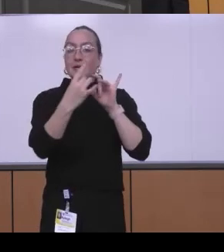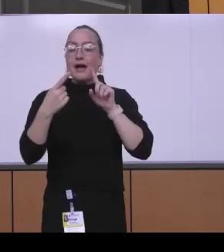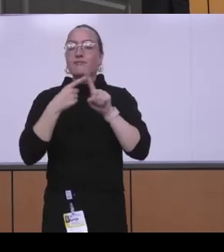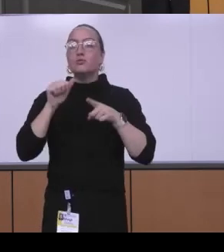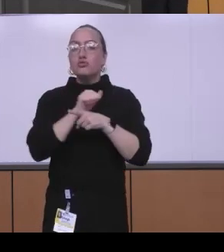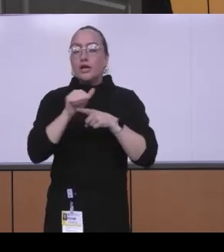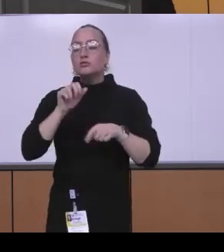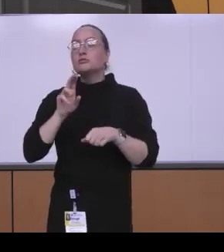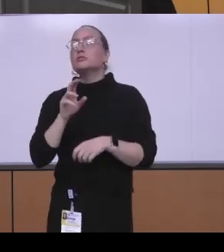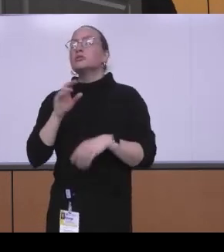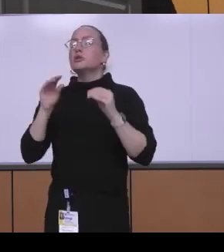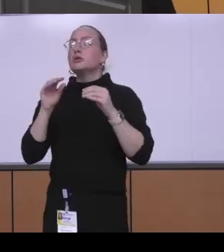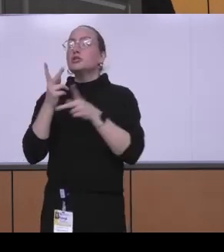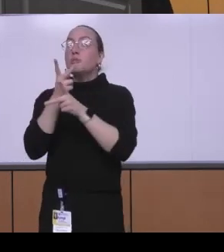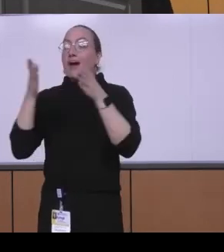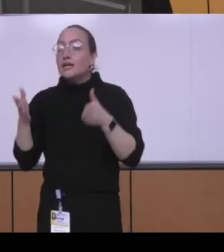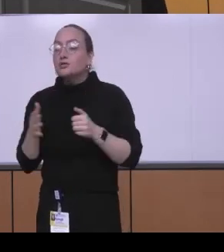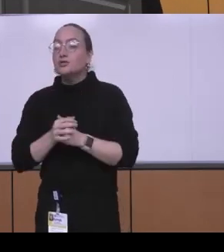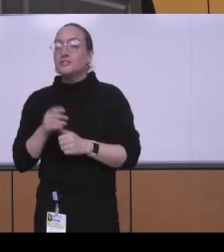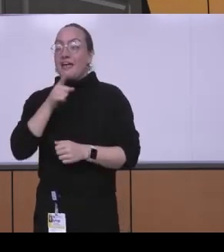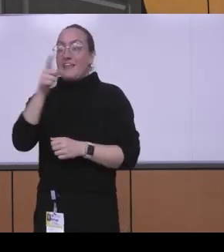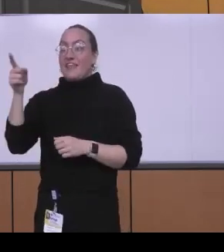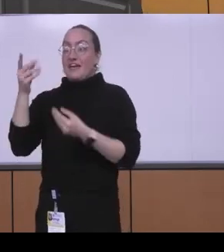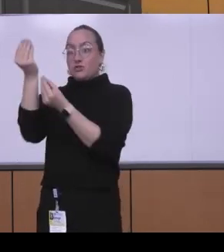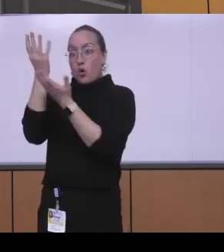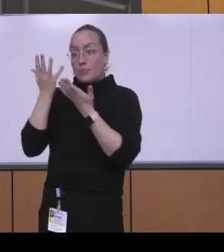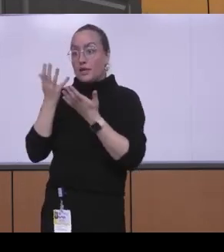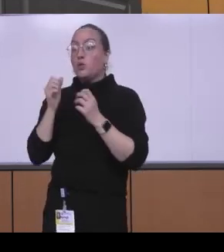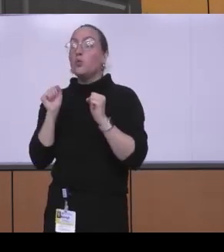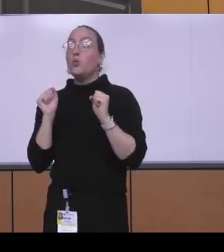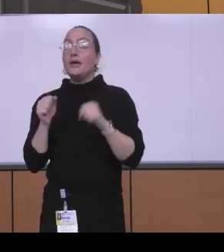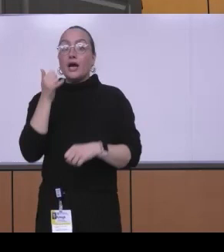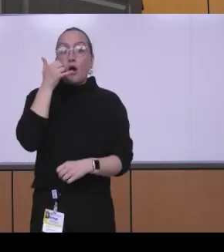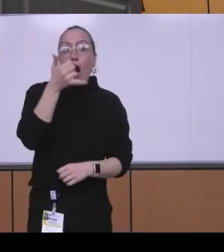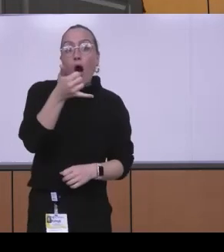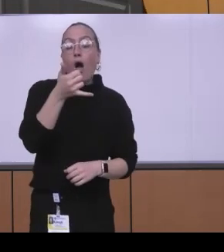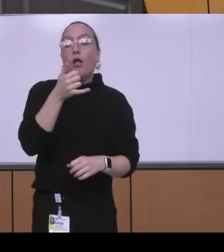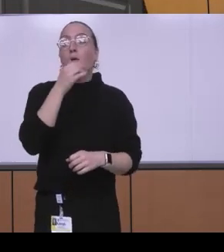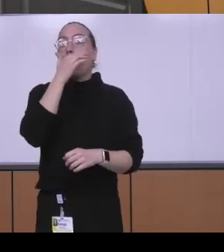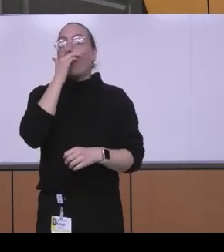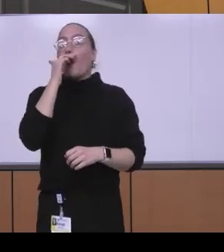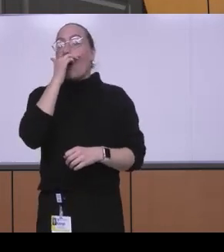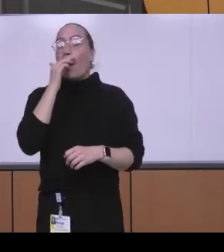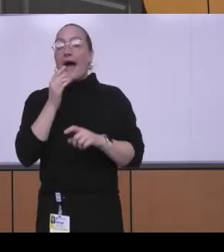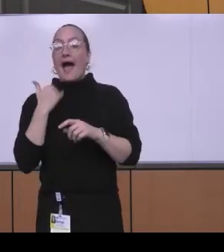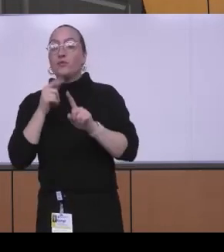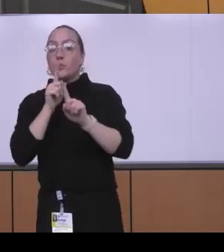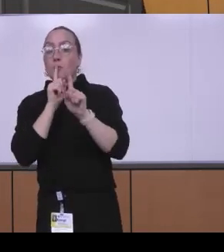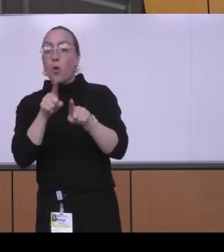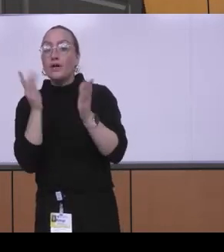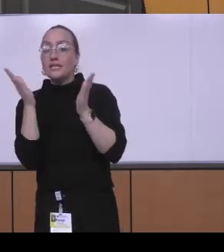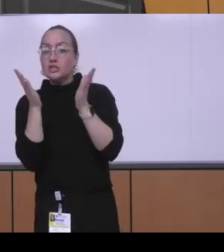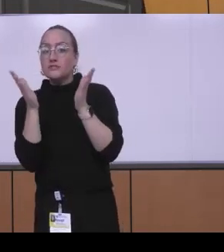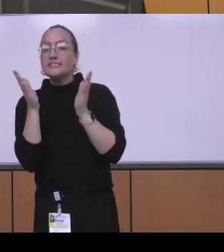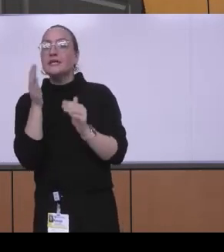have suggested that we can call and run a case by the reporting service in an